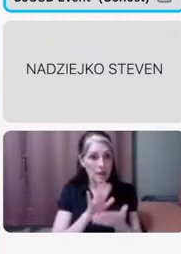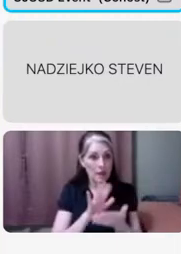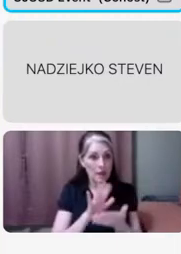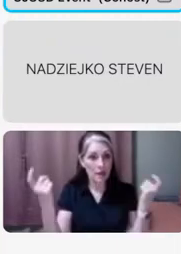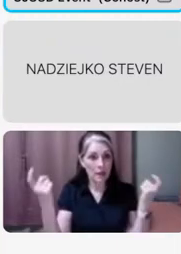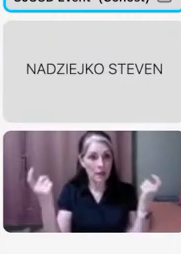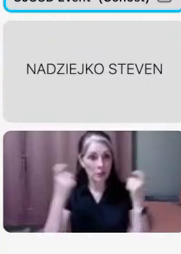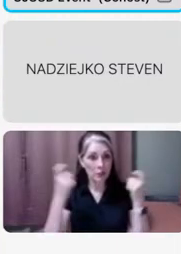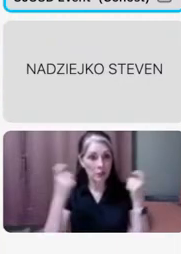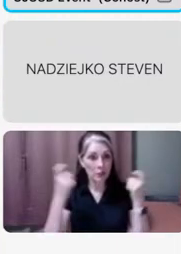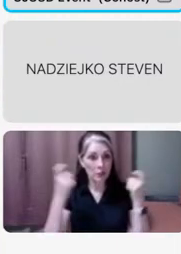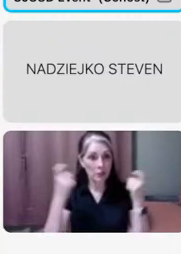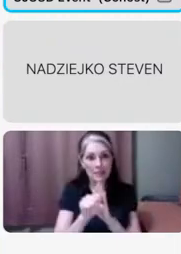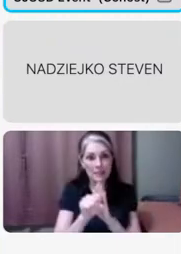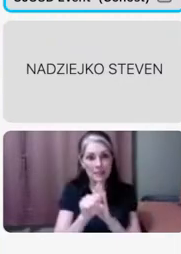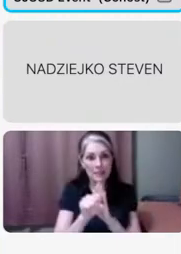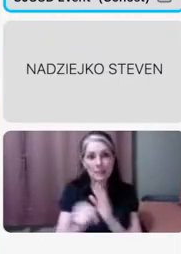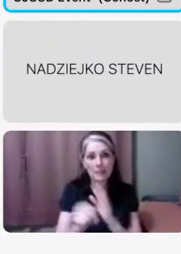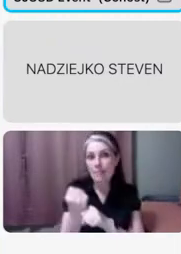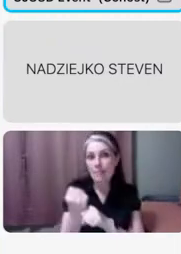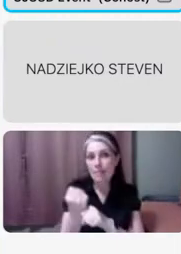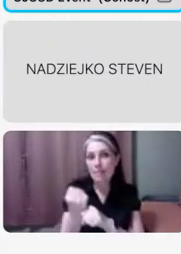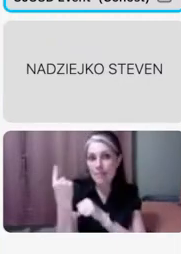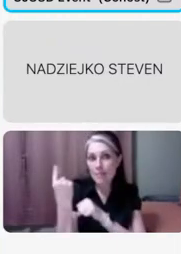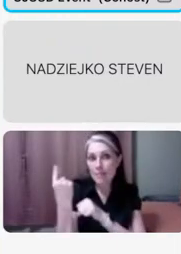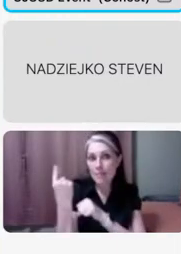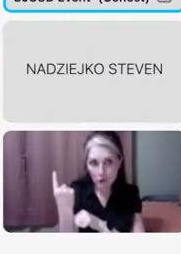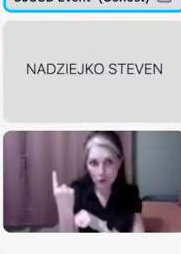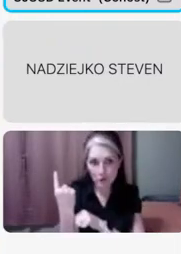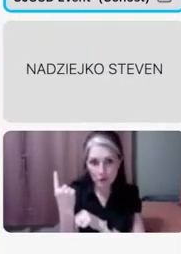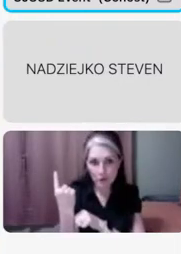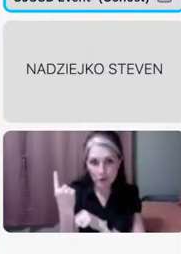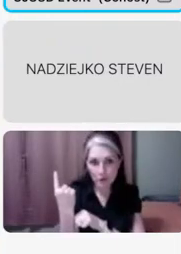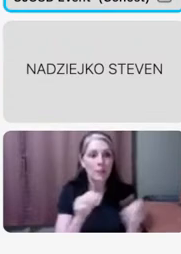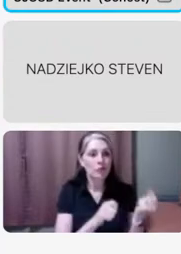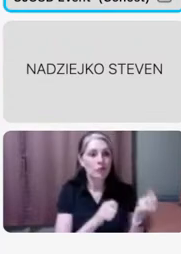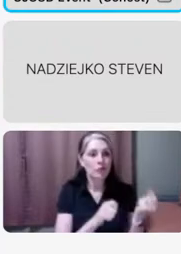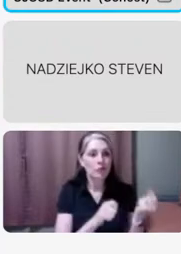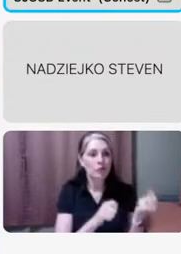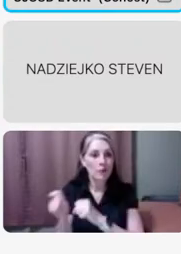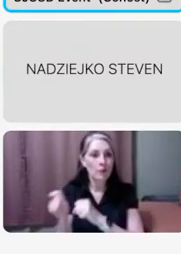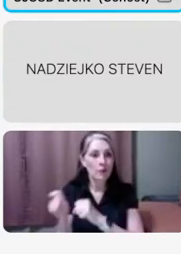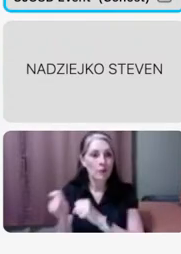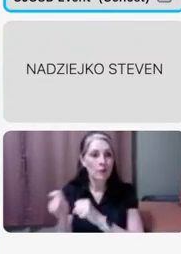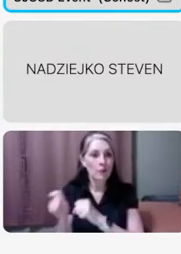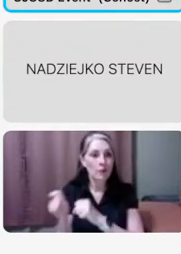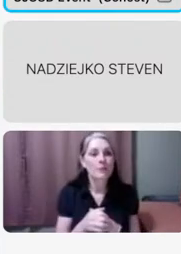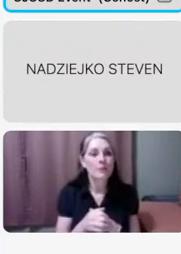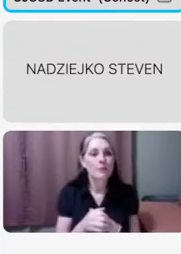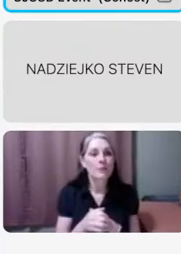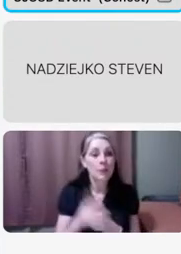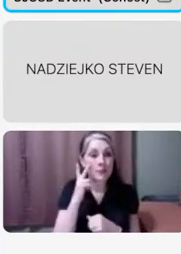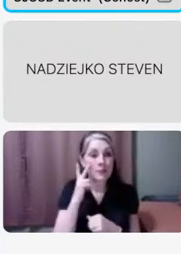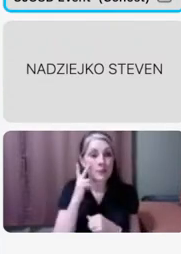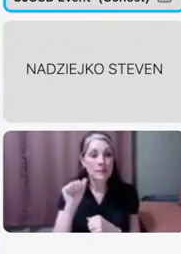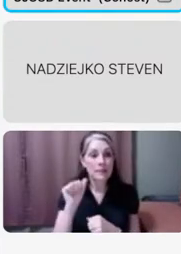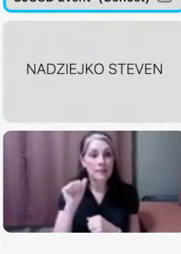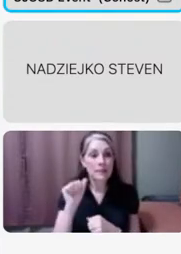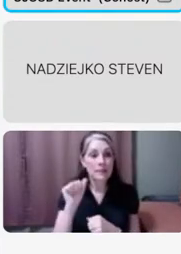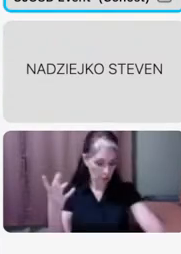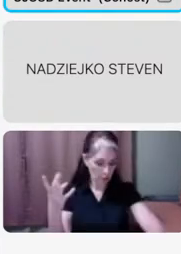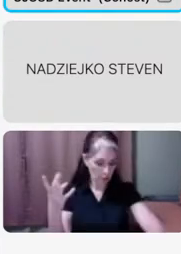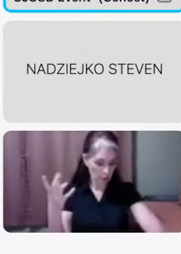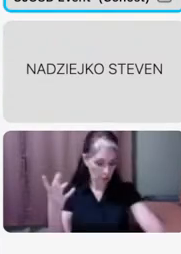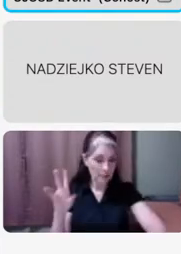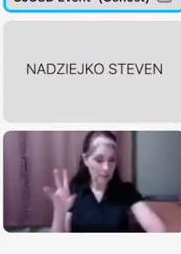asb students in our mascot cheered on our award recipients on september 17th our friday night lights game was dedicated to all veterans and